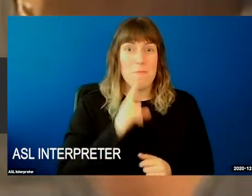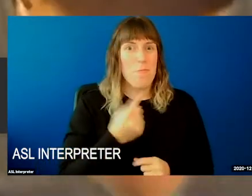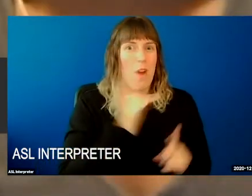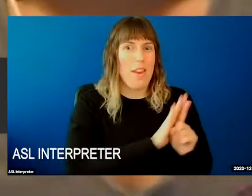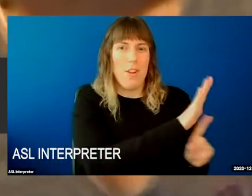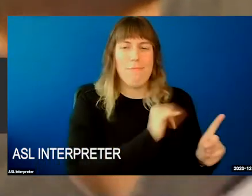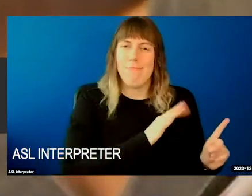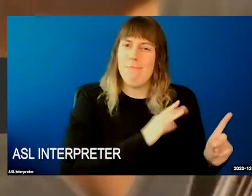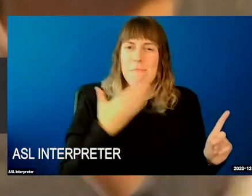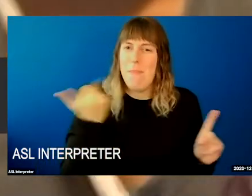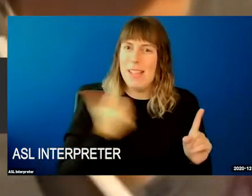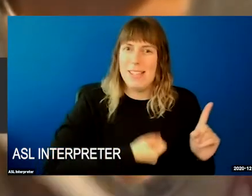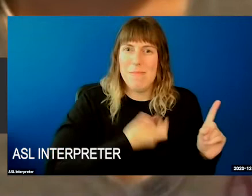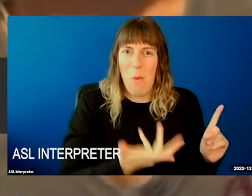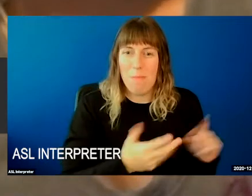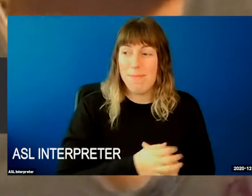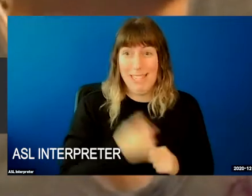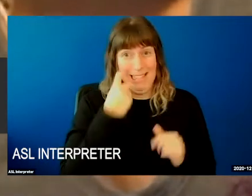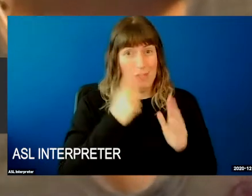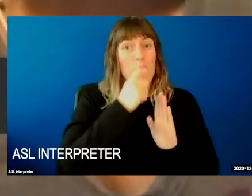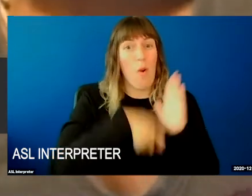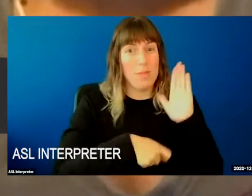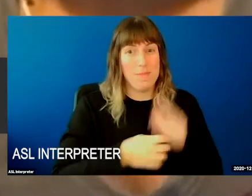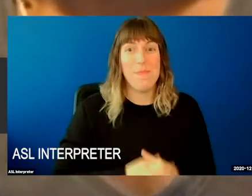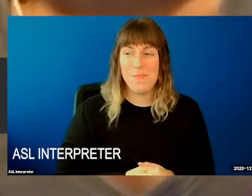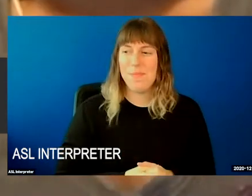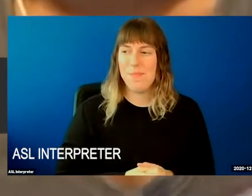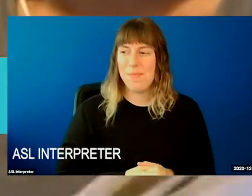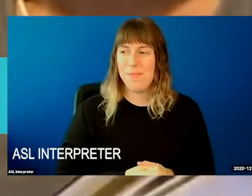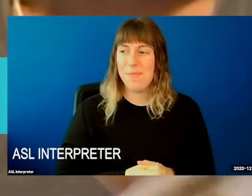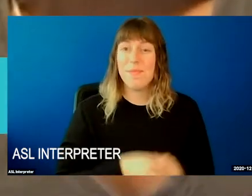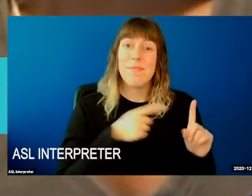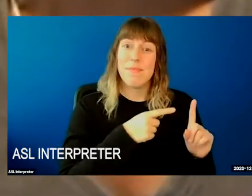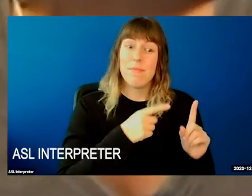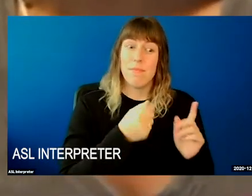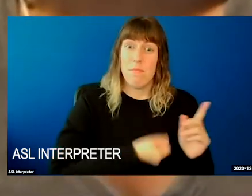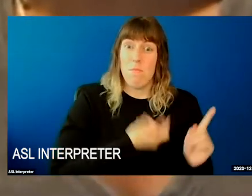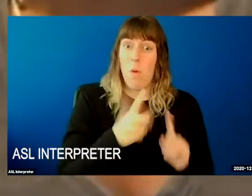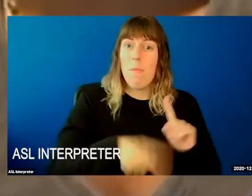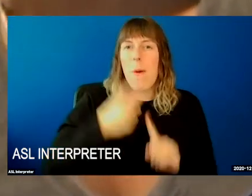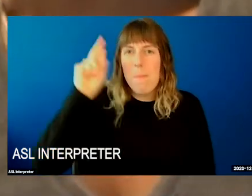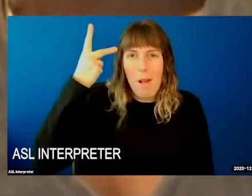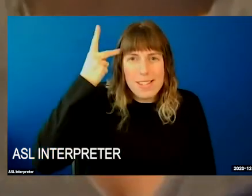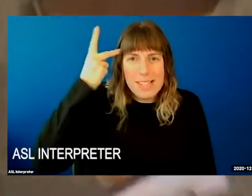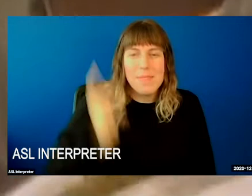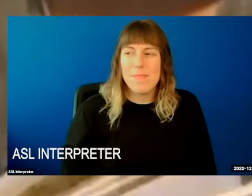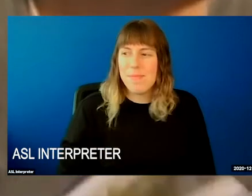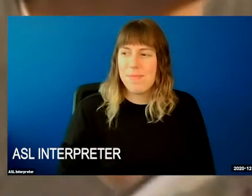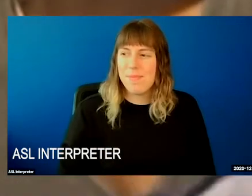her best poems she made like recently. So this is about politics.